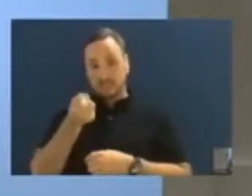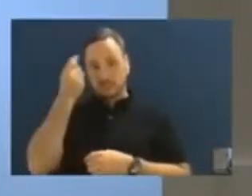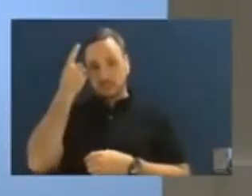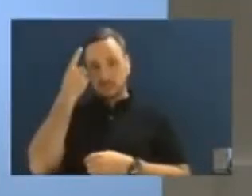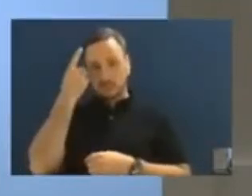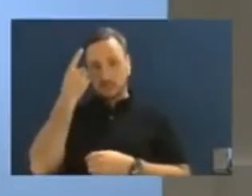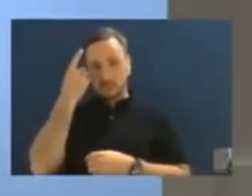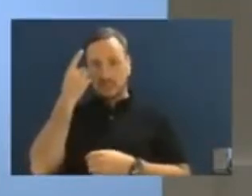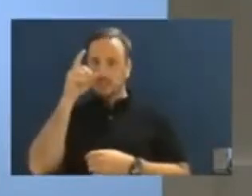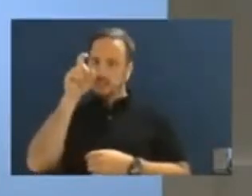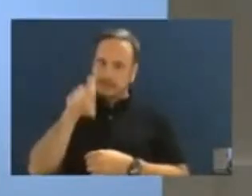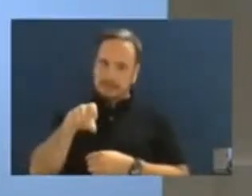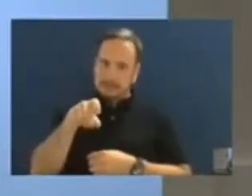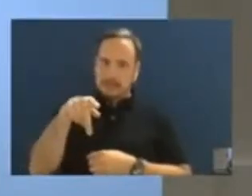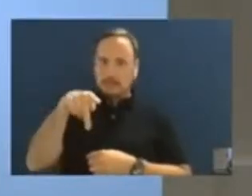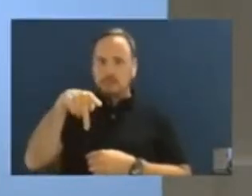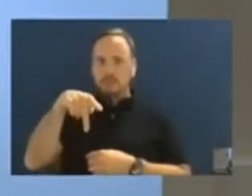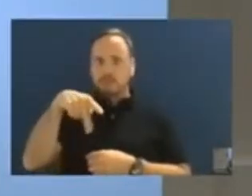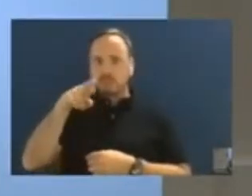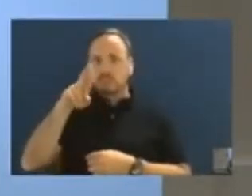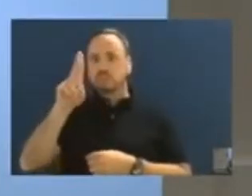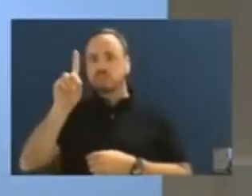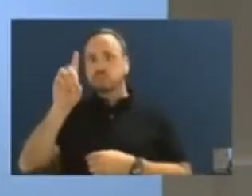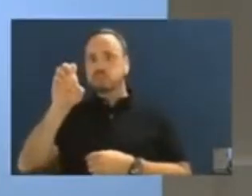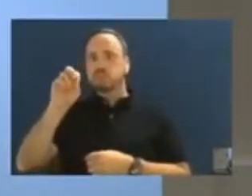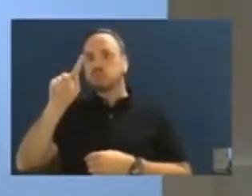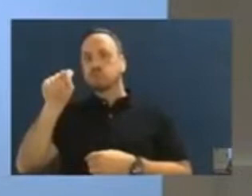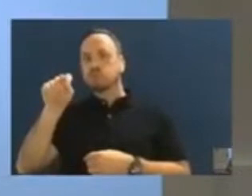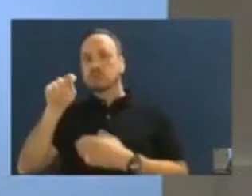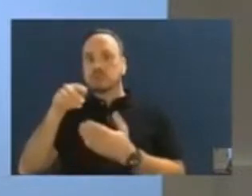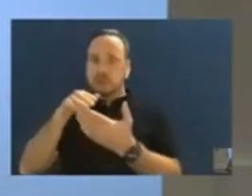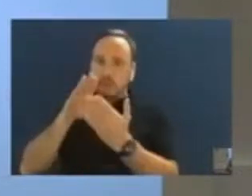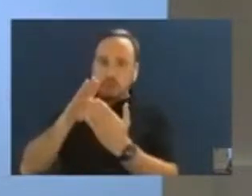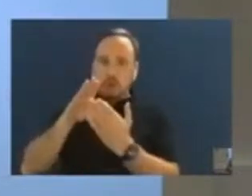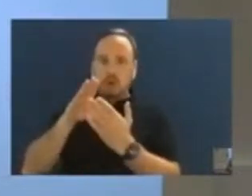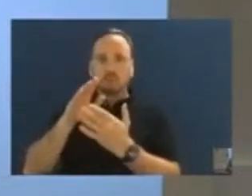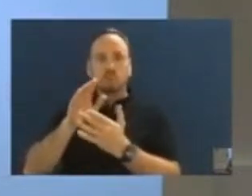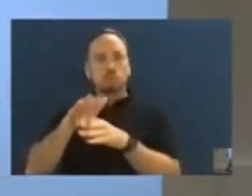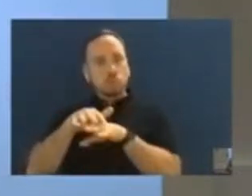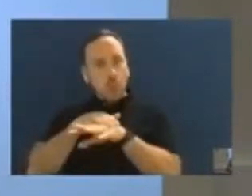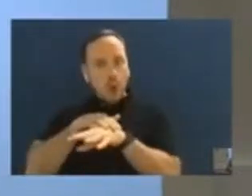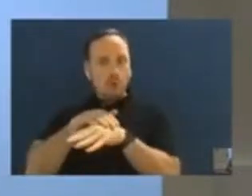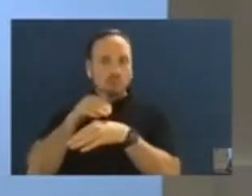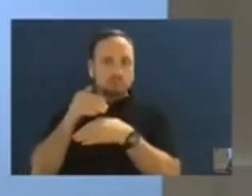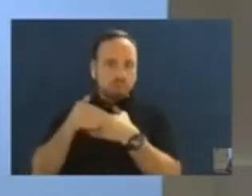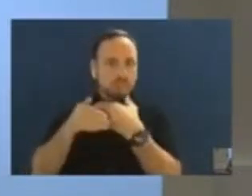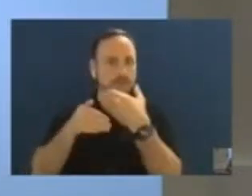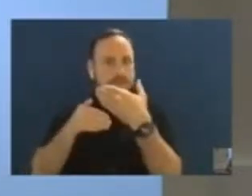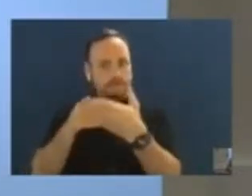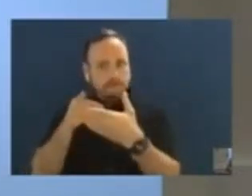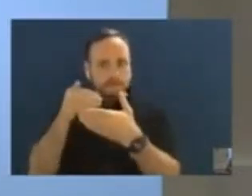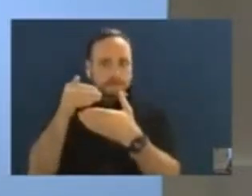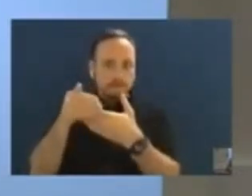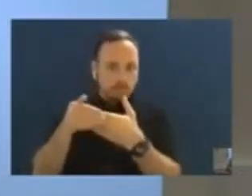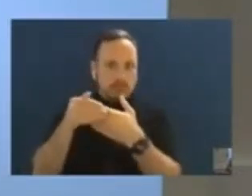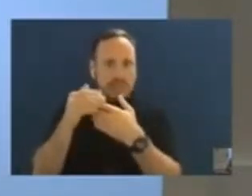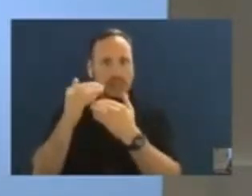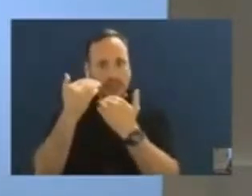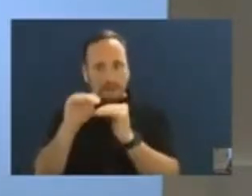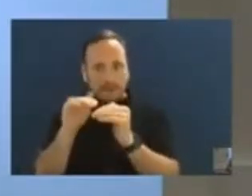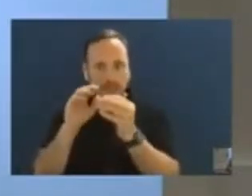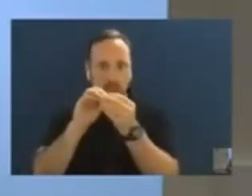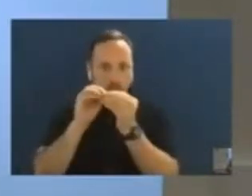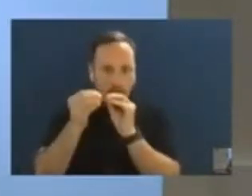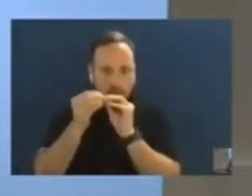approach. And by that, I mean gradually introducing students and staff in limited numbers. And so I believe